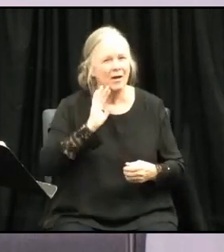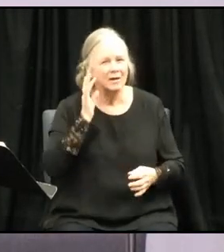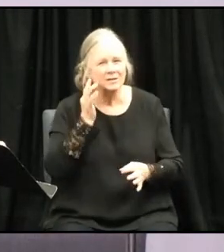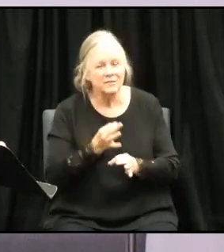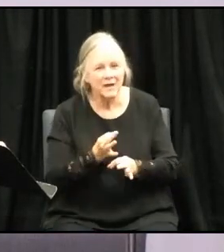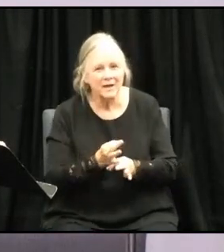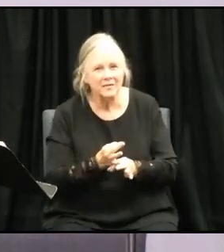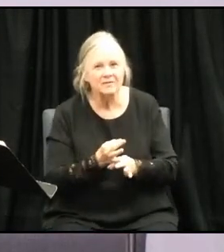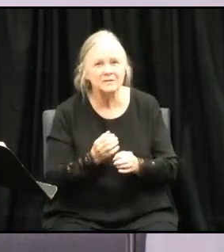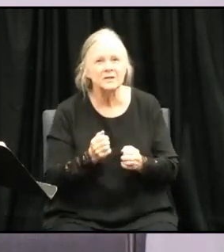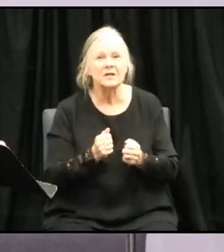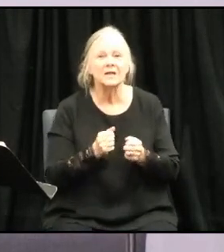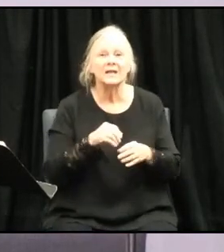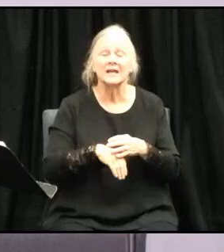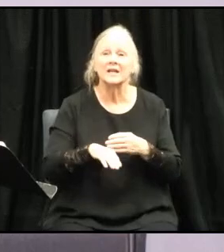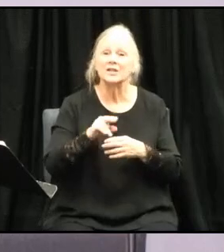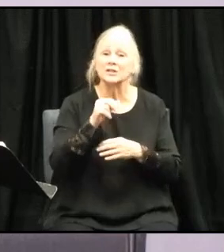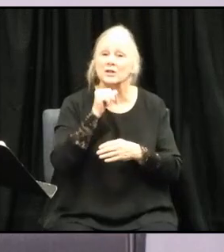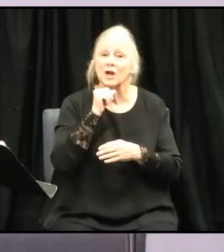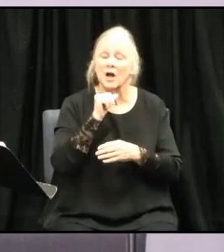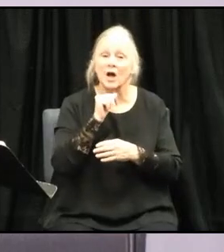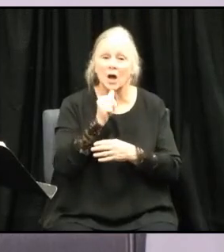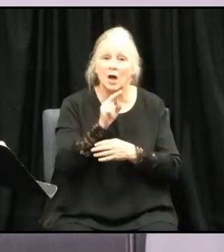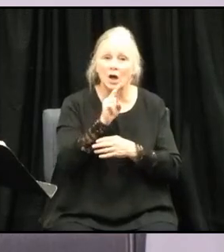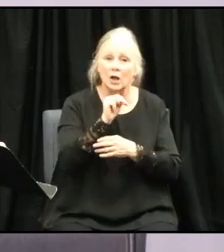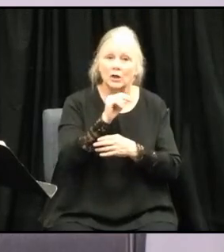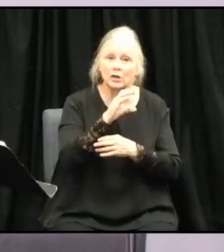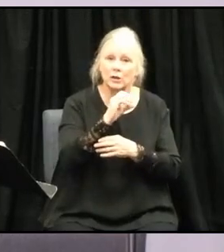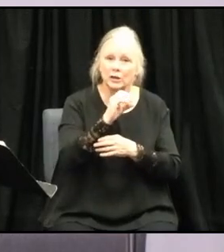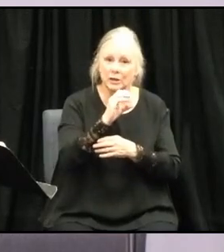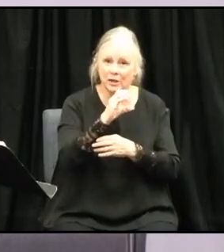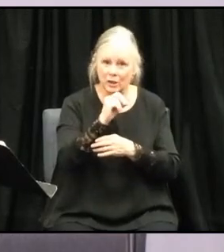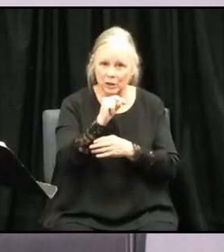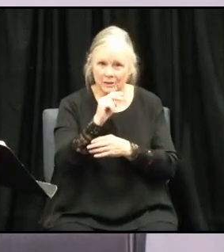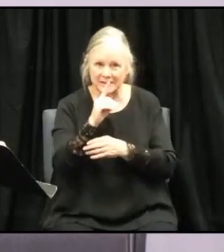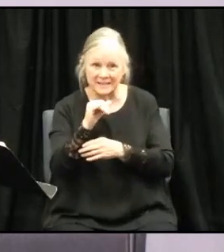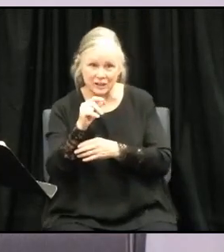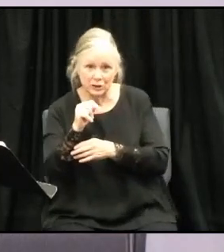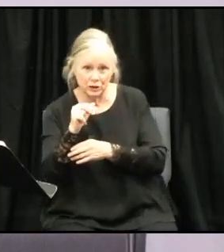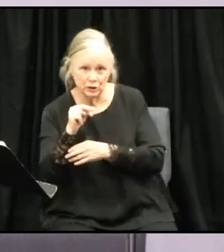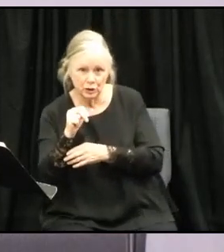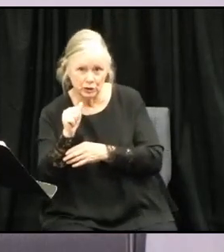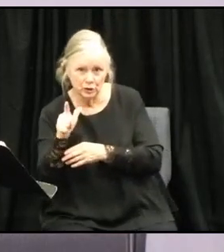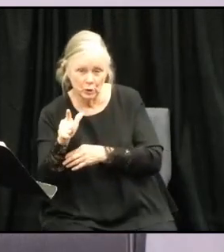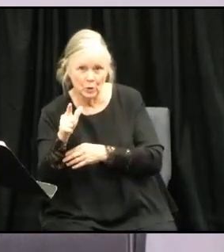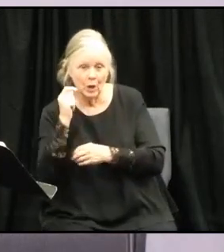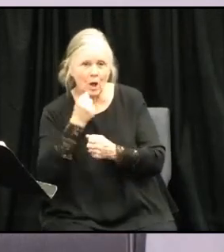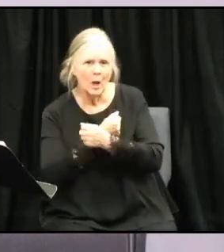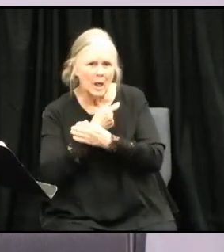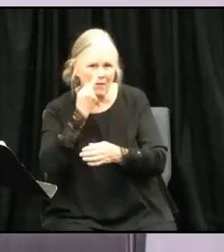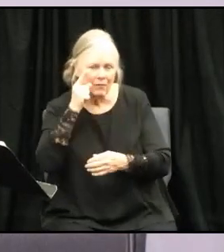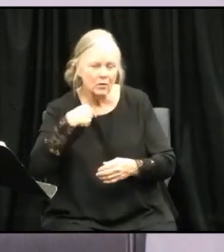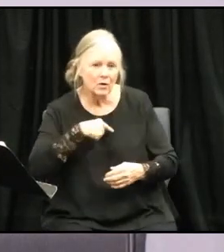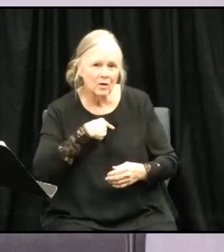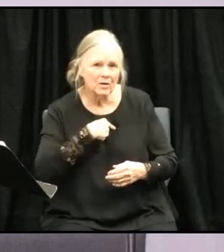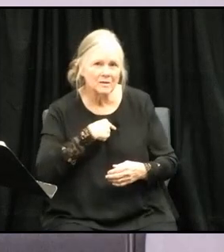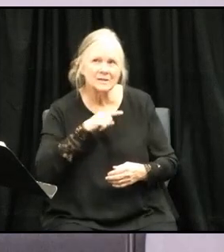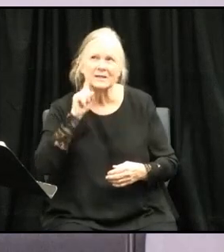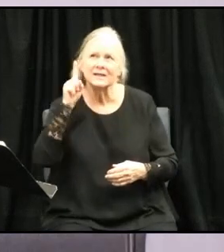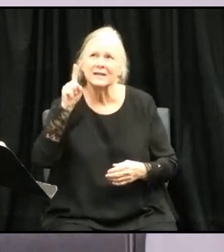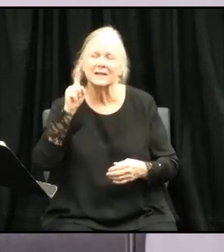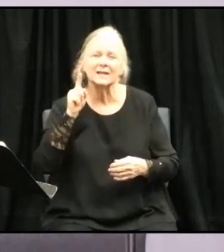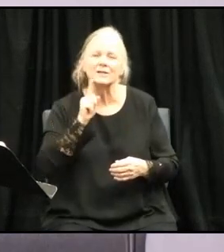His unconditional love for us in Christ is truly an anchor of hope for our soul.